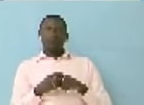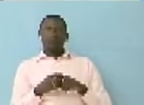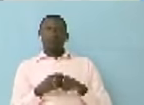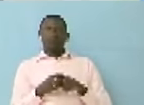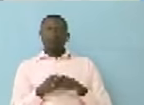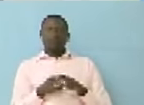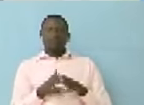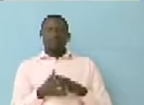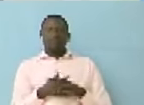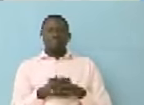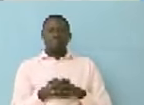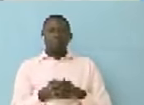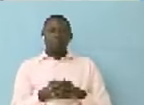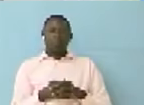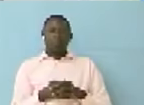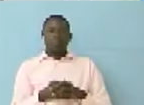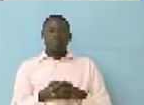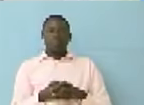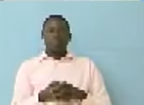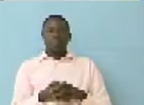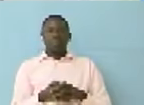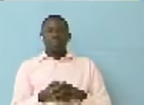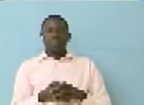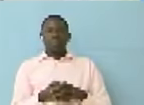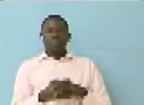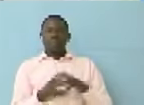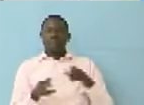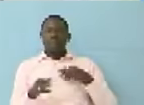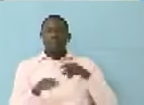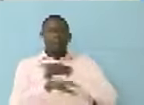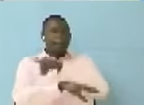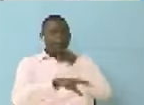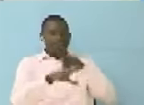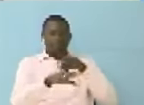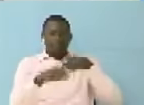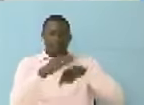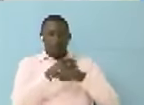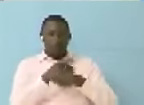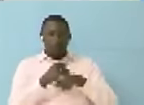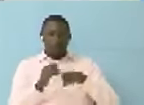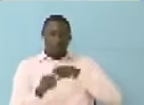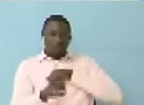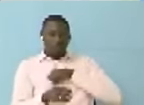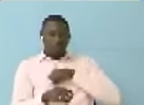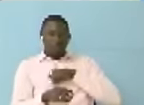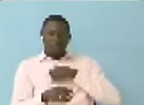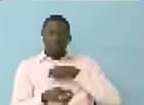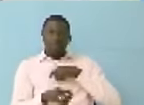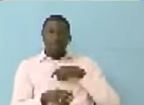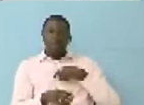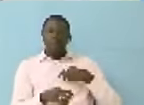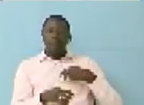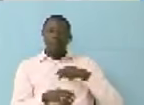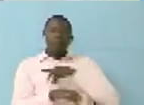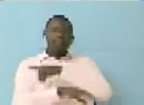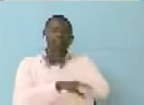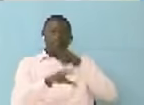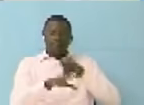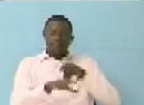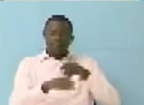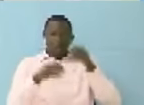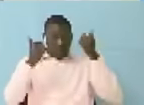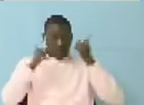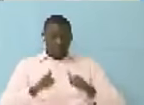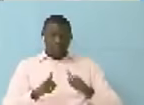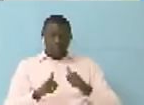diagne fen kuma ka ngolem. The environment in itself in which the confession is given